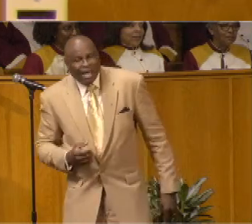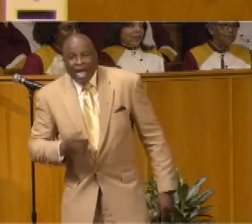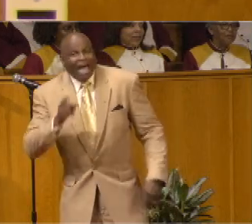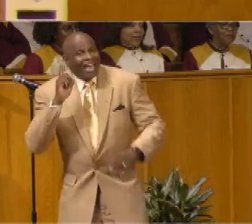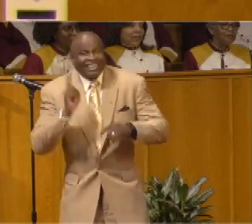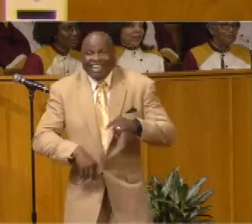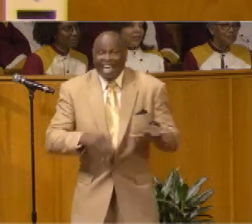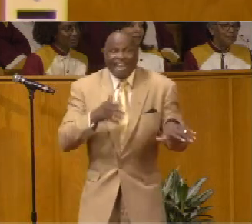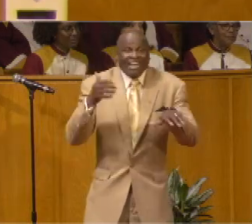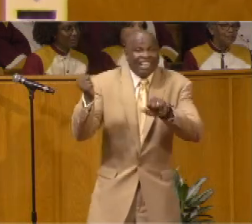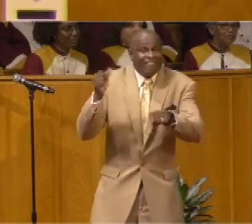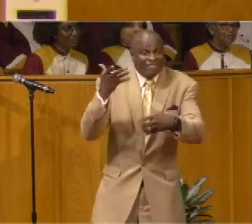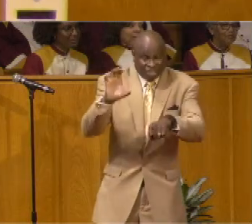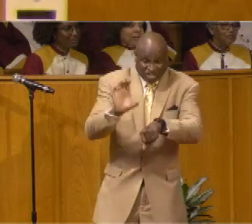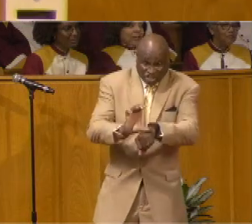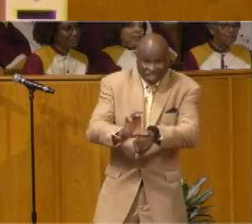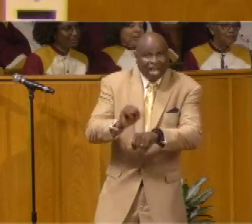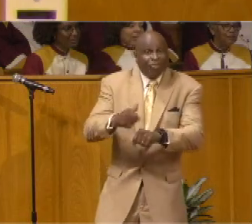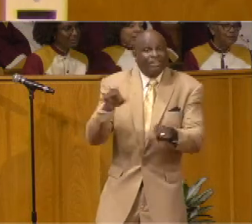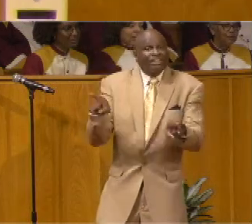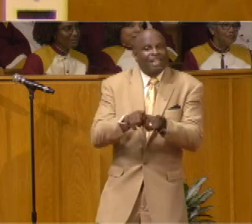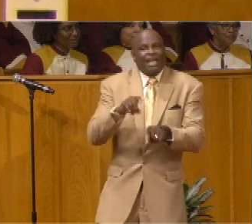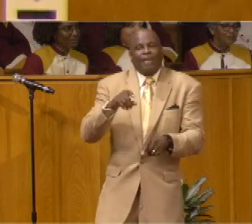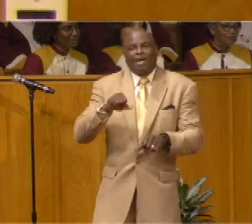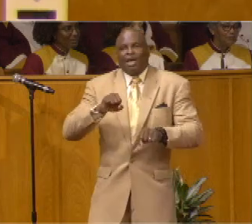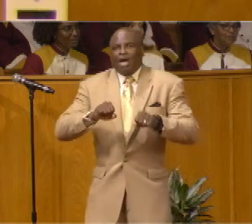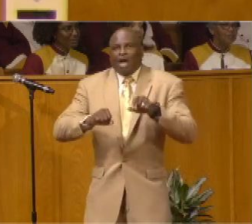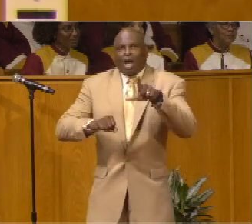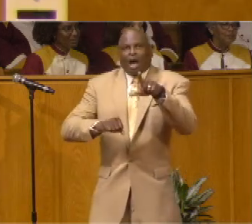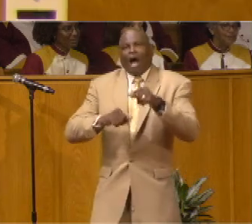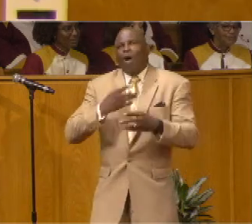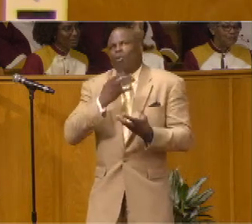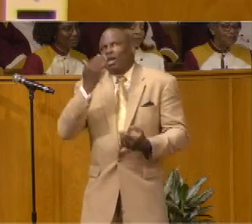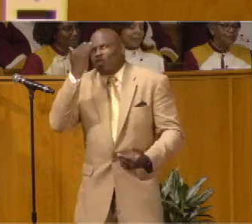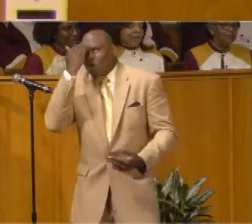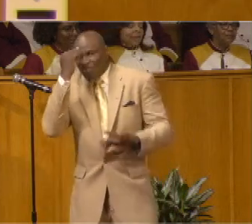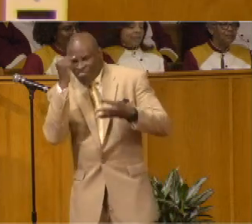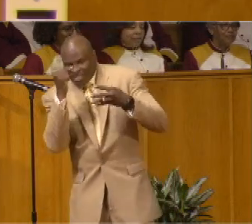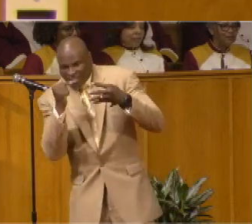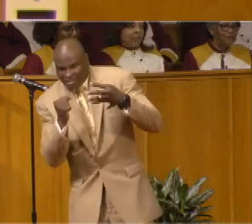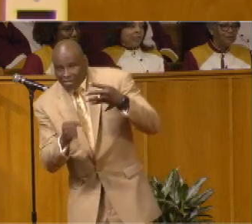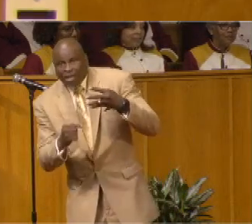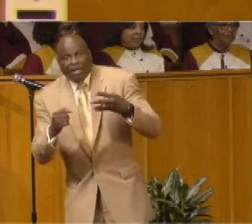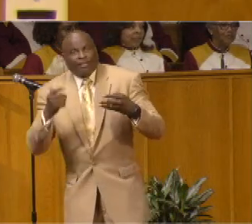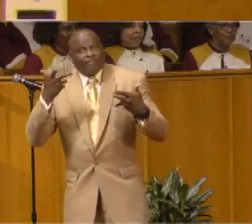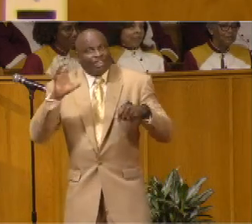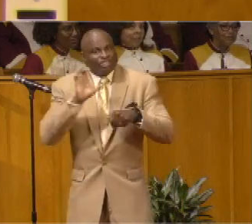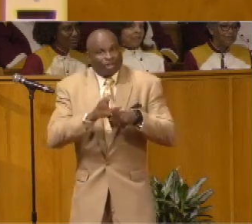I can't leave church with the same questions afterwards that I had before.